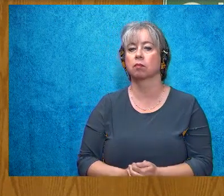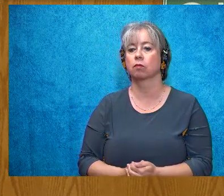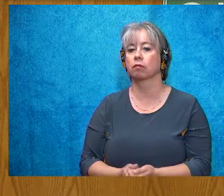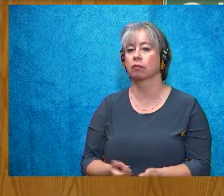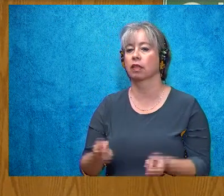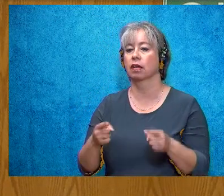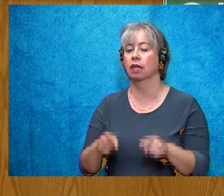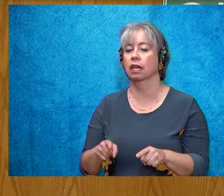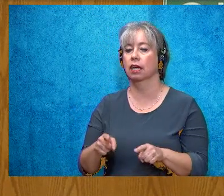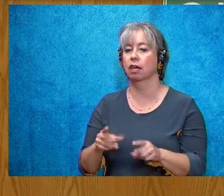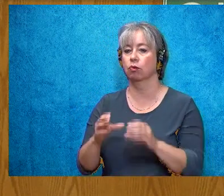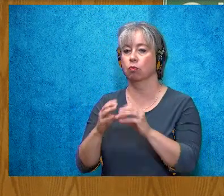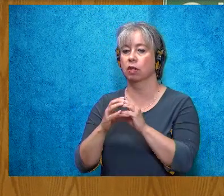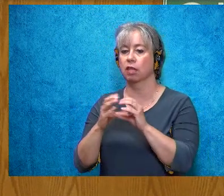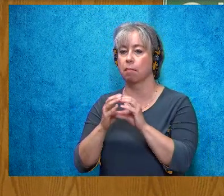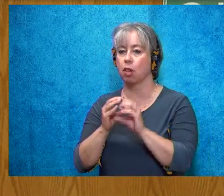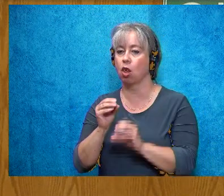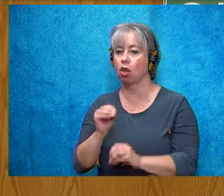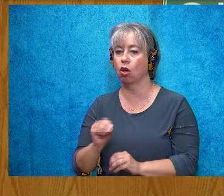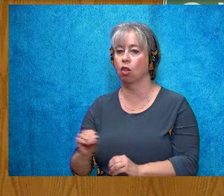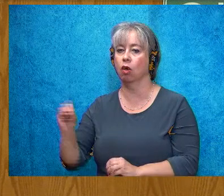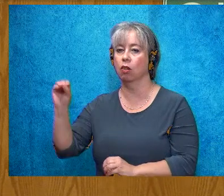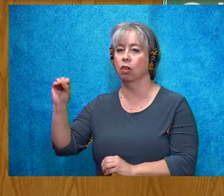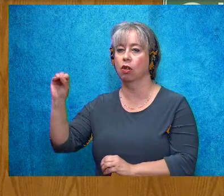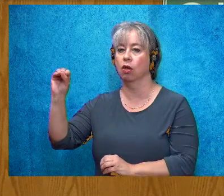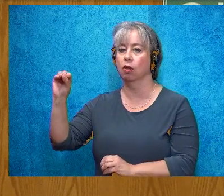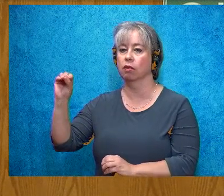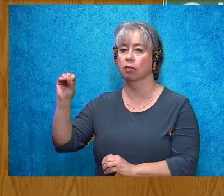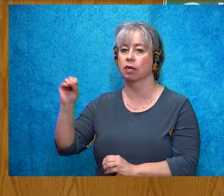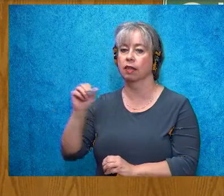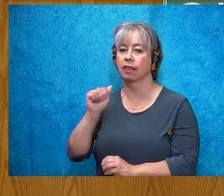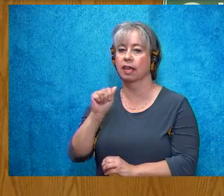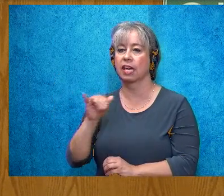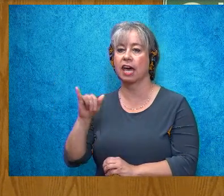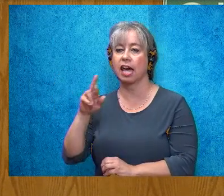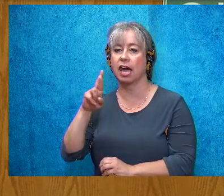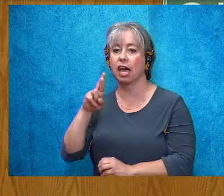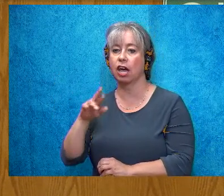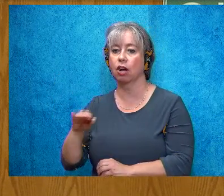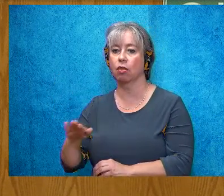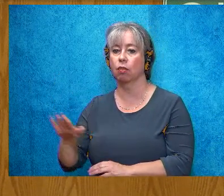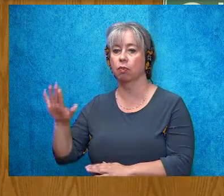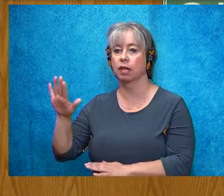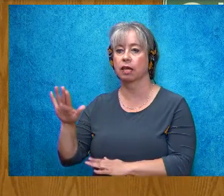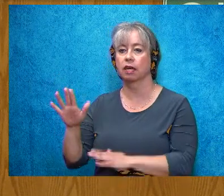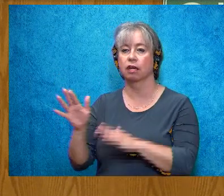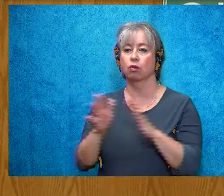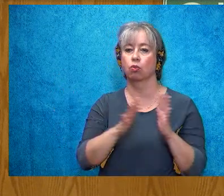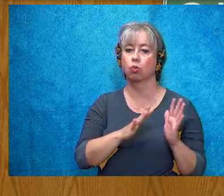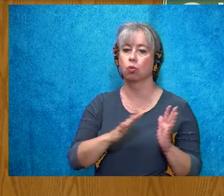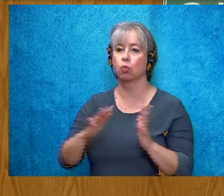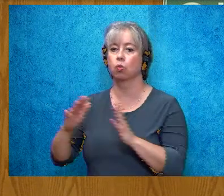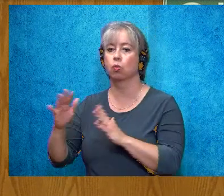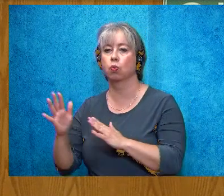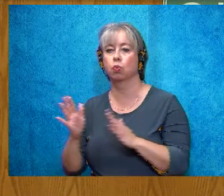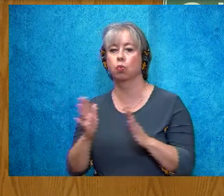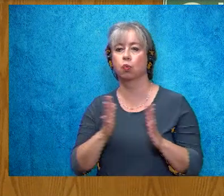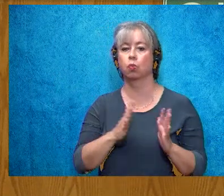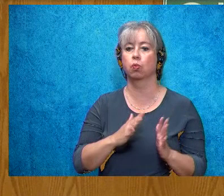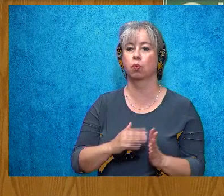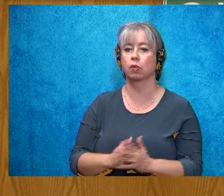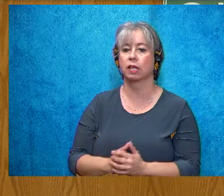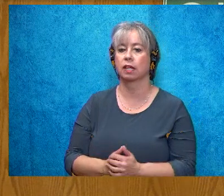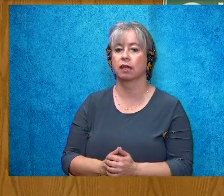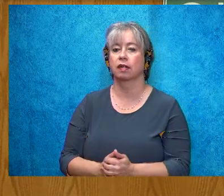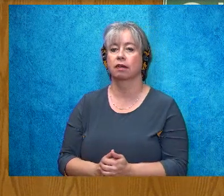ball moves through the air is also applying fluid friction back on the ball. So eventually,